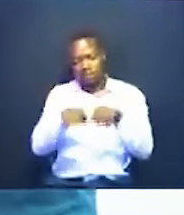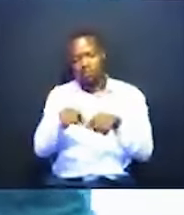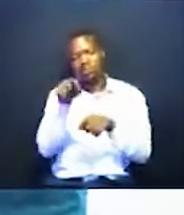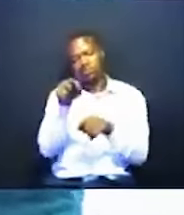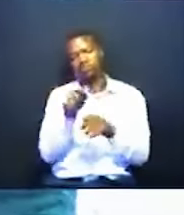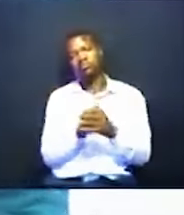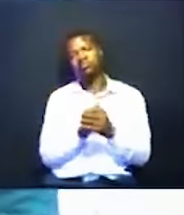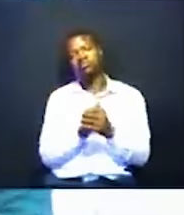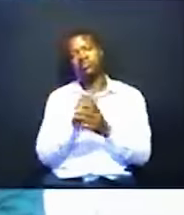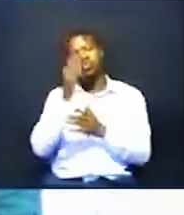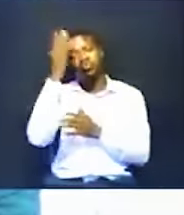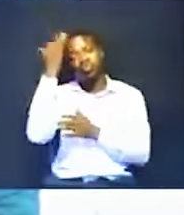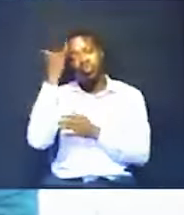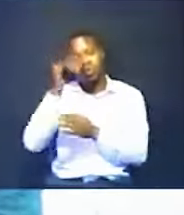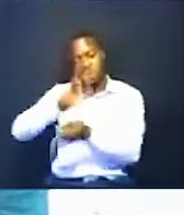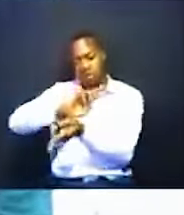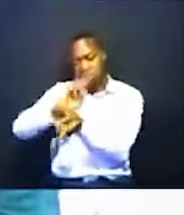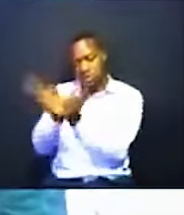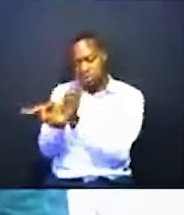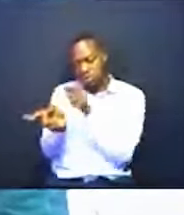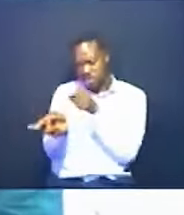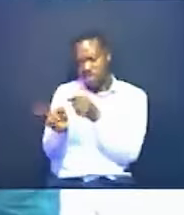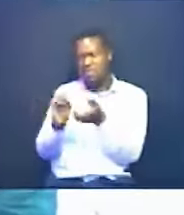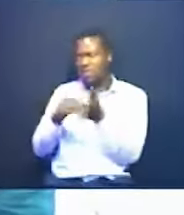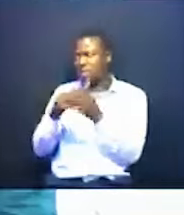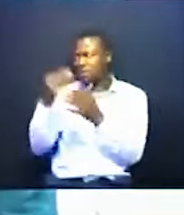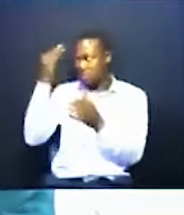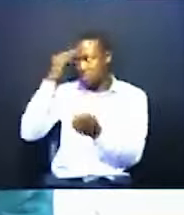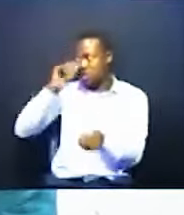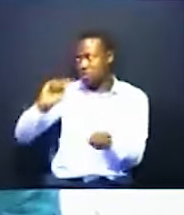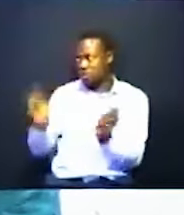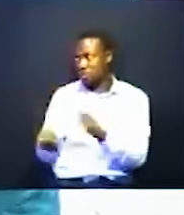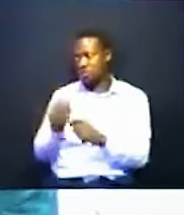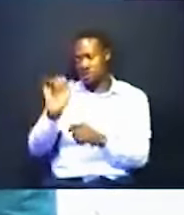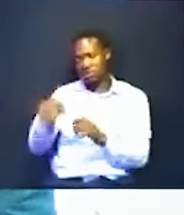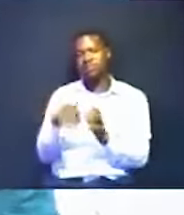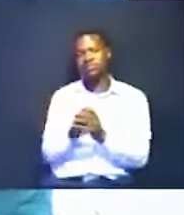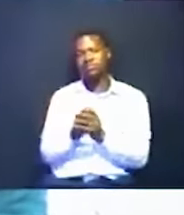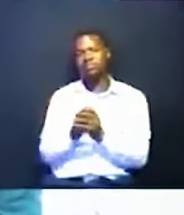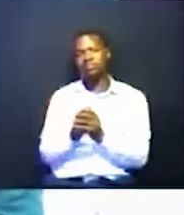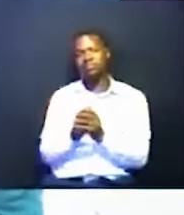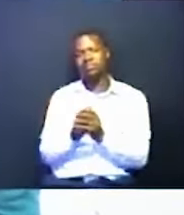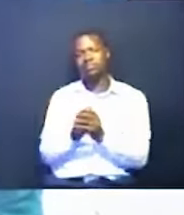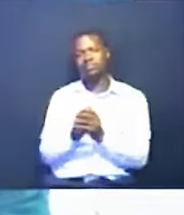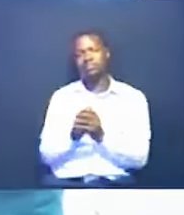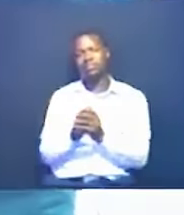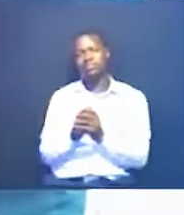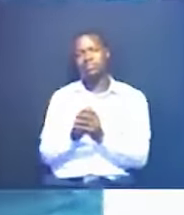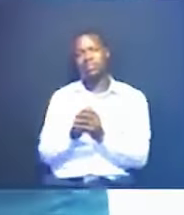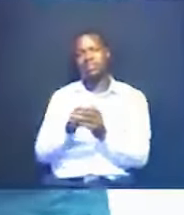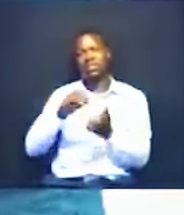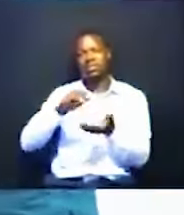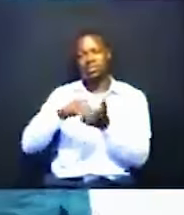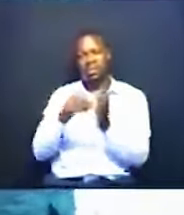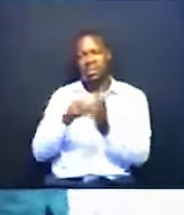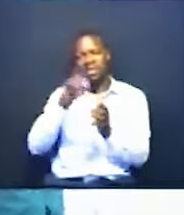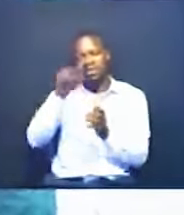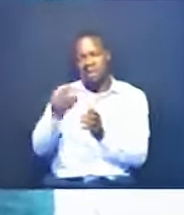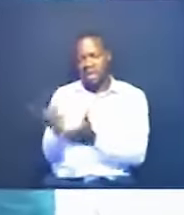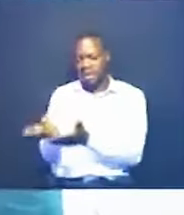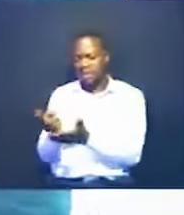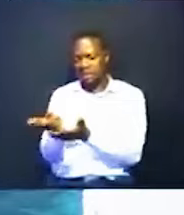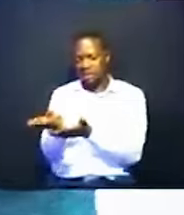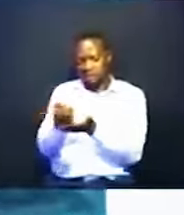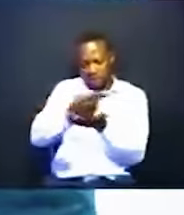Because repentance is change of mind. It's to turn or